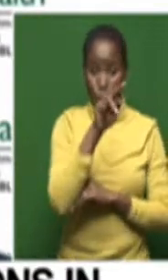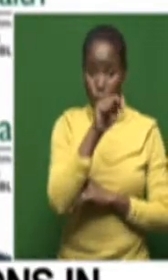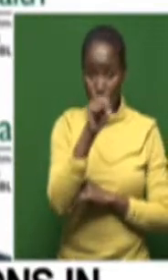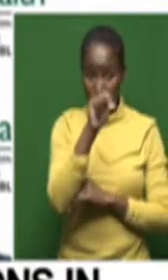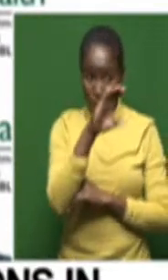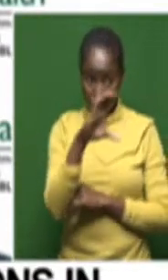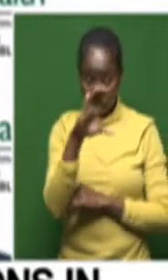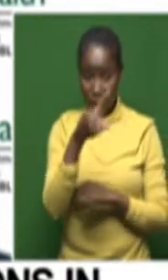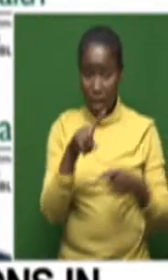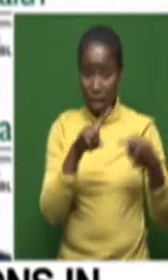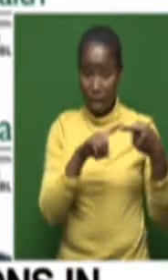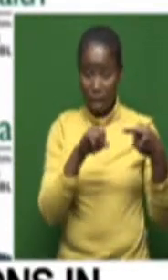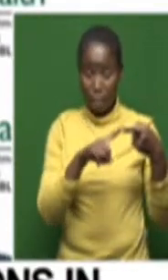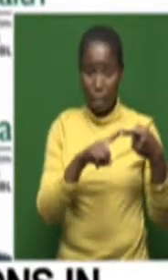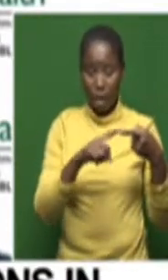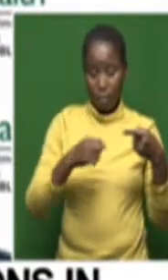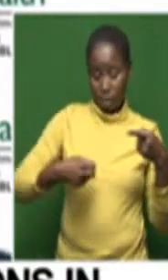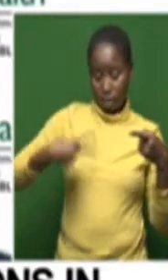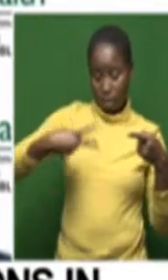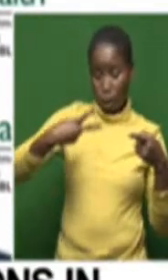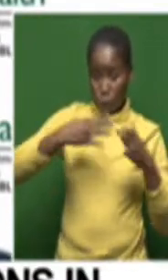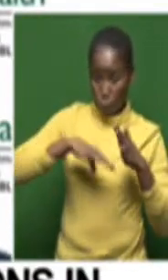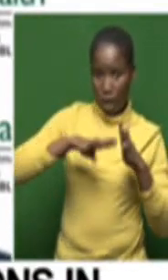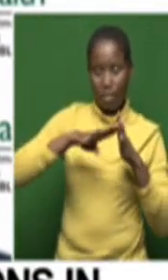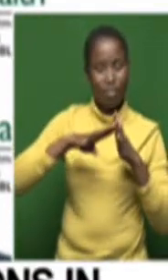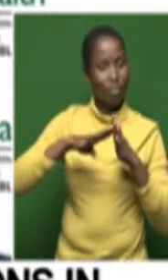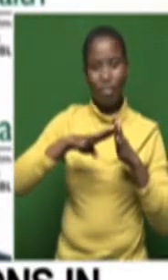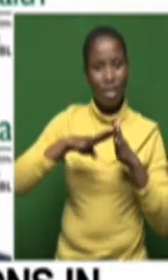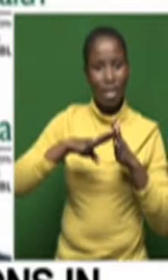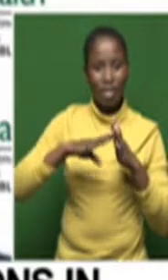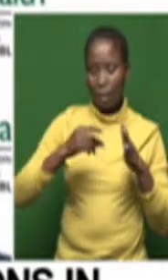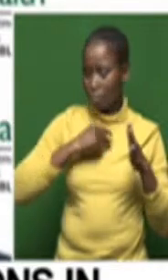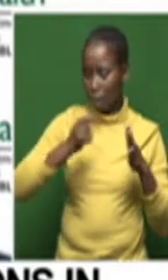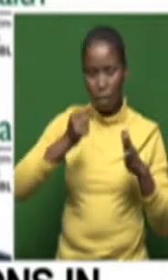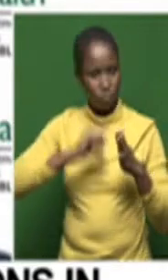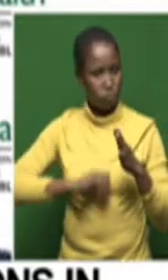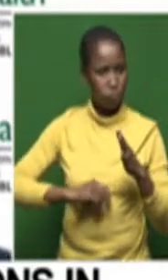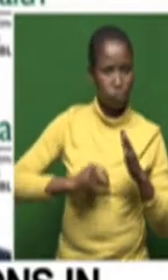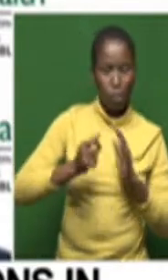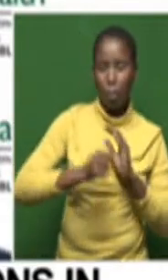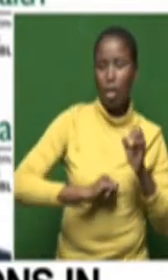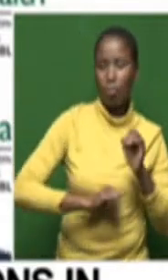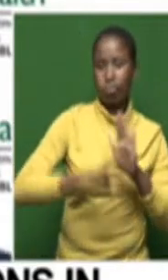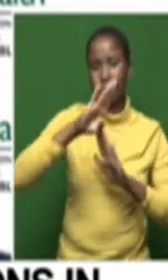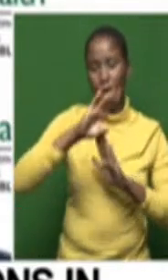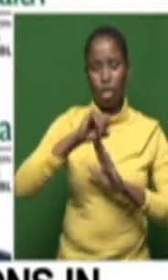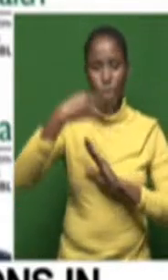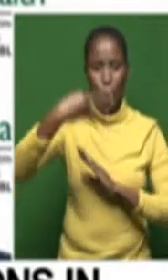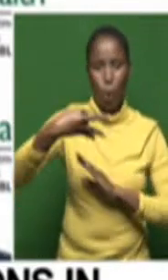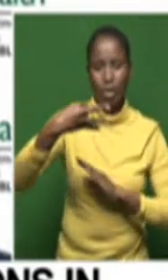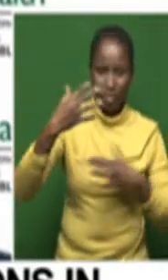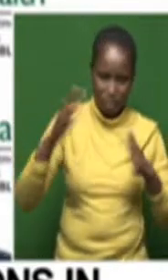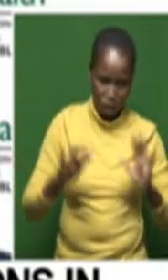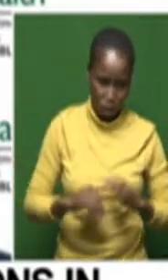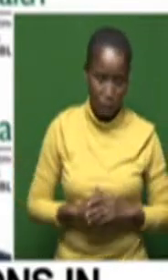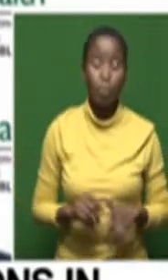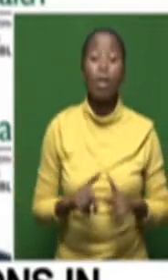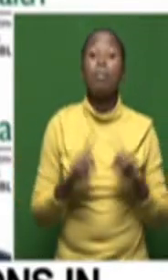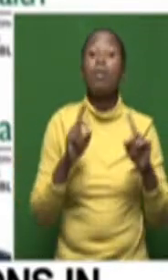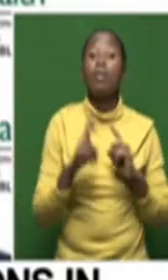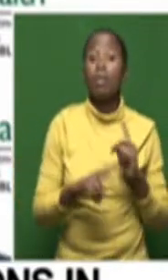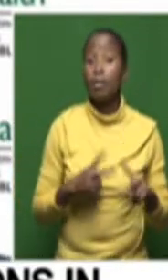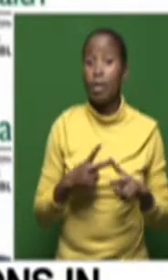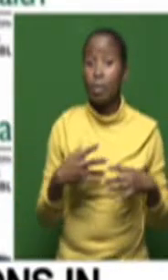came out of the second wave. It came straight into the third wave. Now, another worrying trend is that in